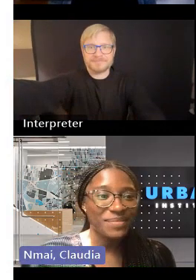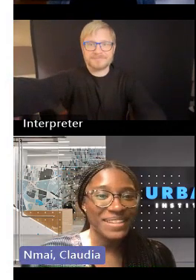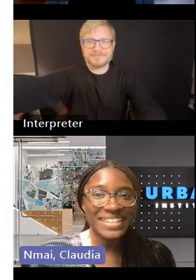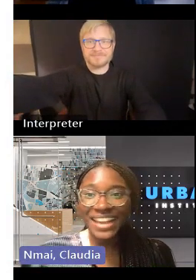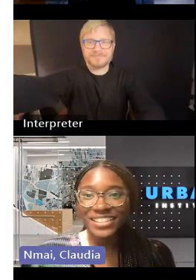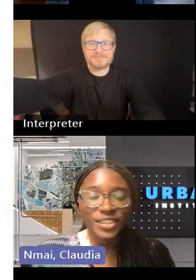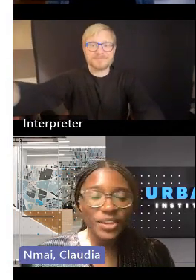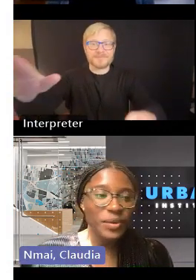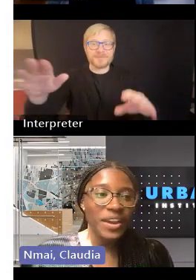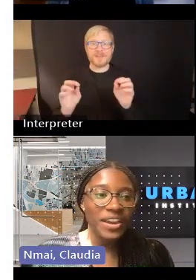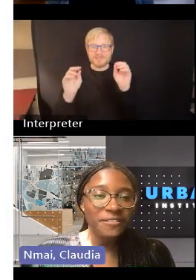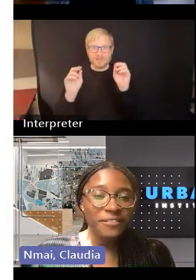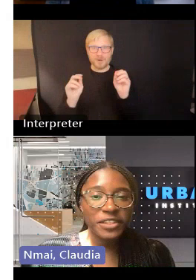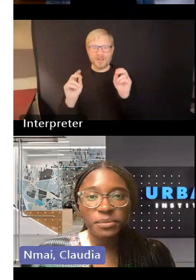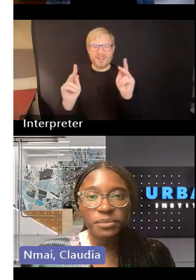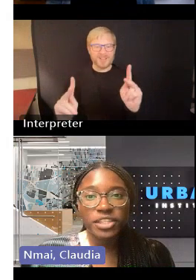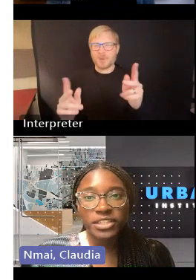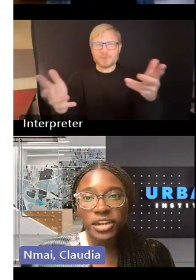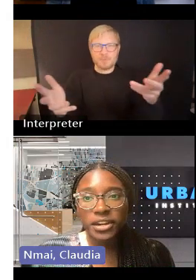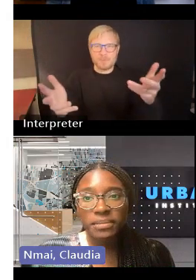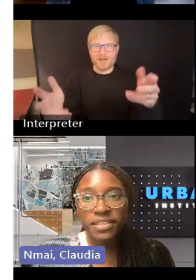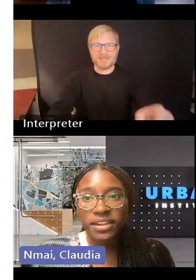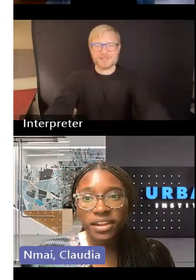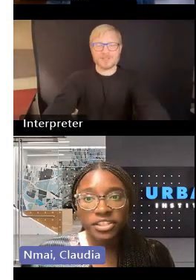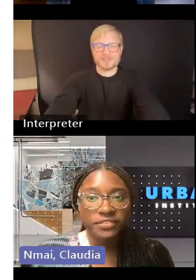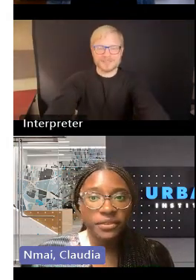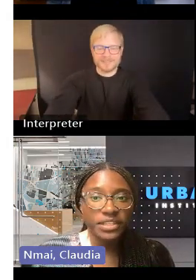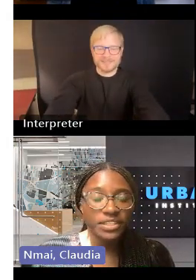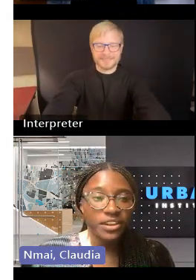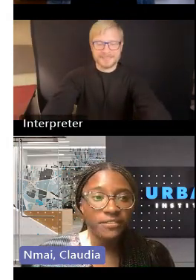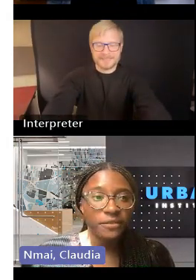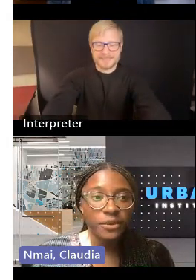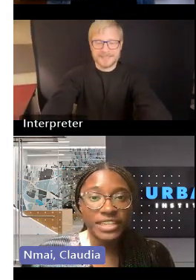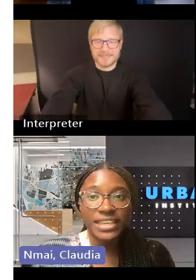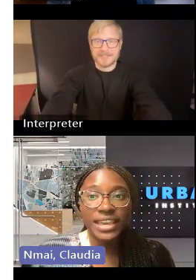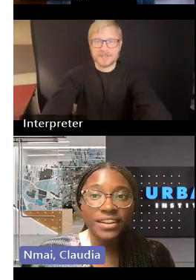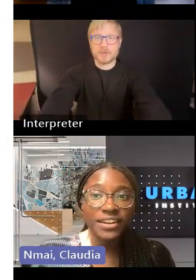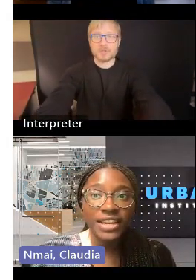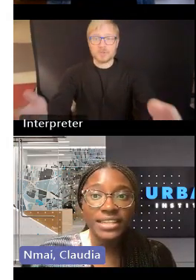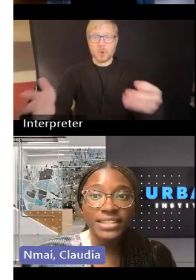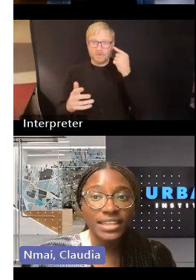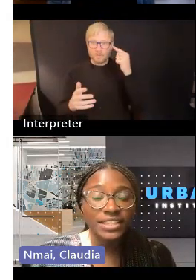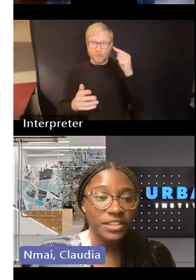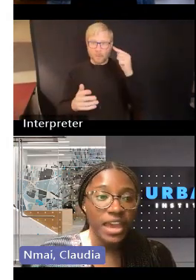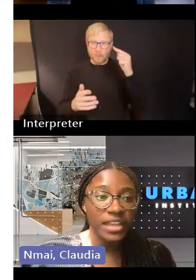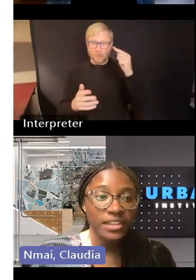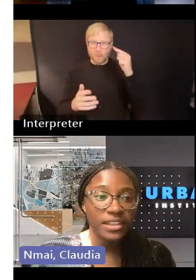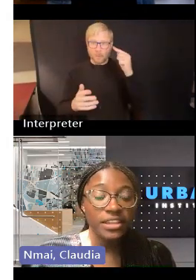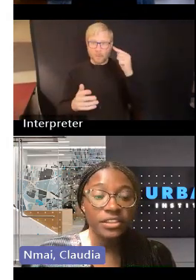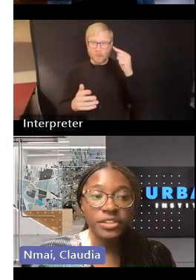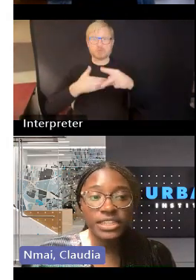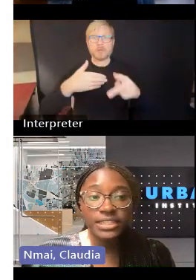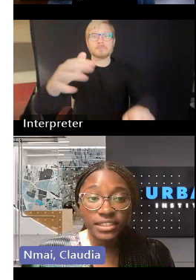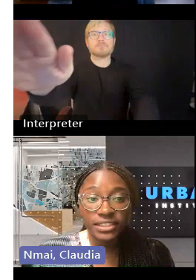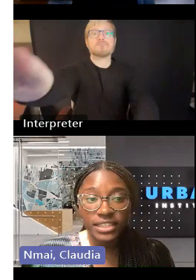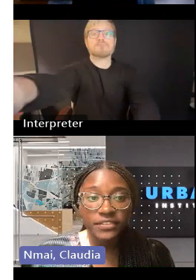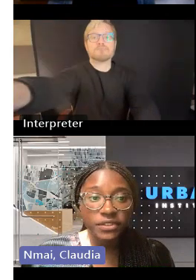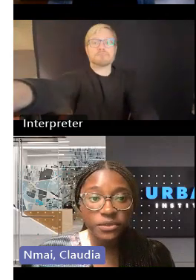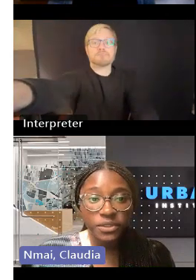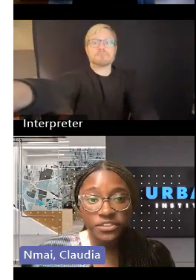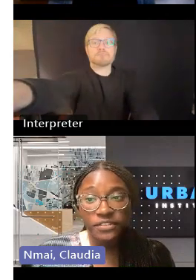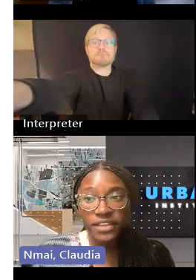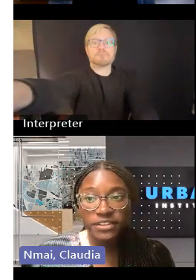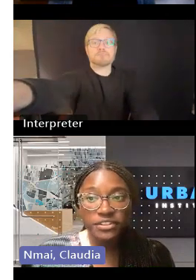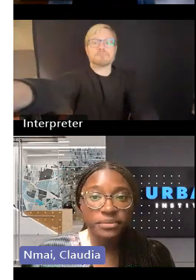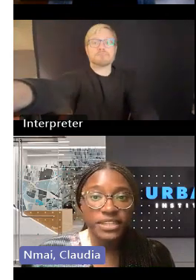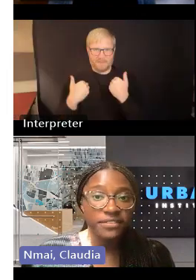Mallory. So for this project, our methodology focused on 4 key areas. And so that included conducting